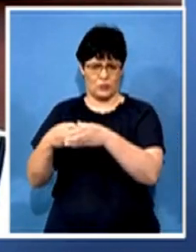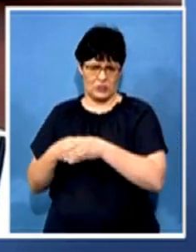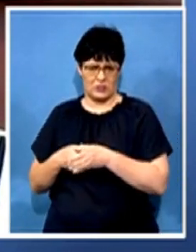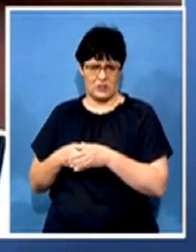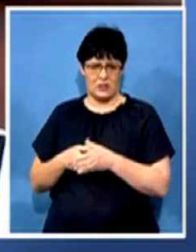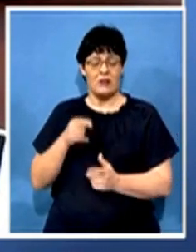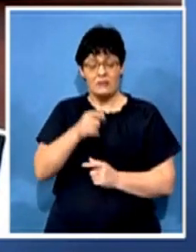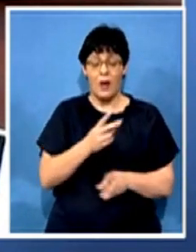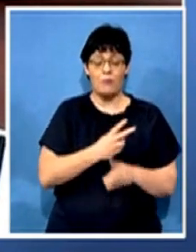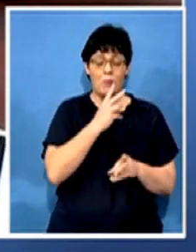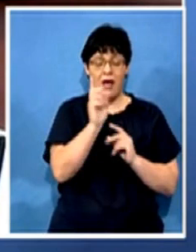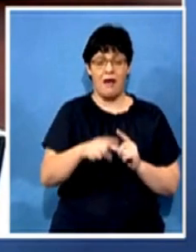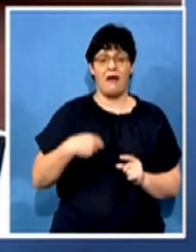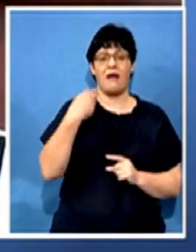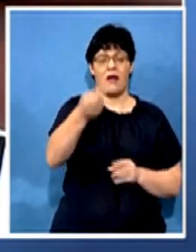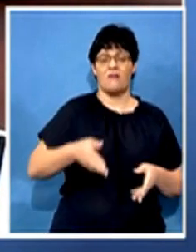to 2021.